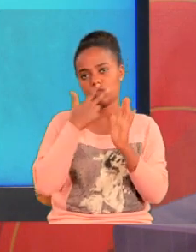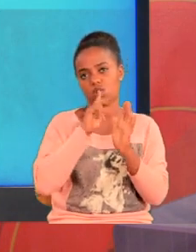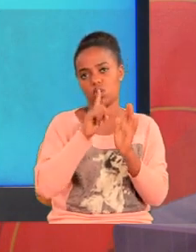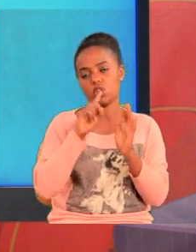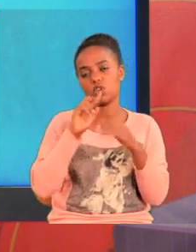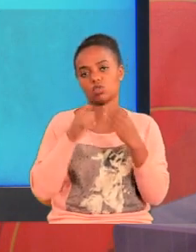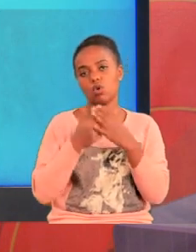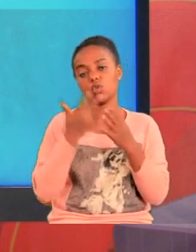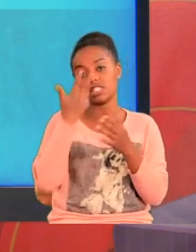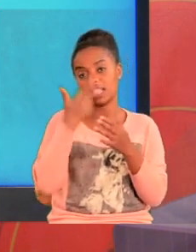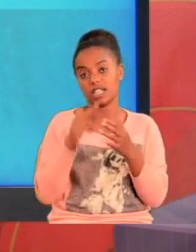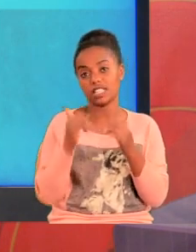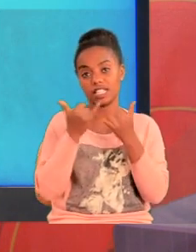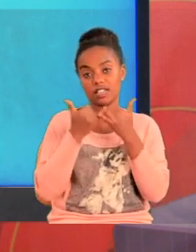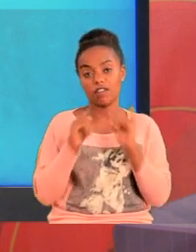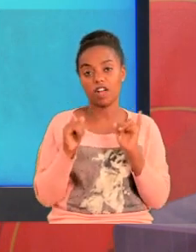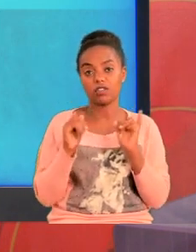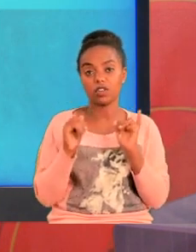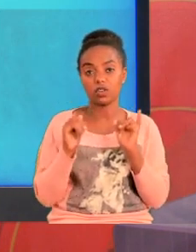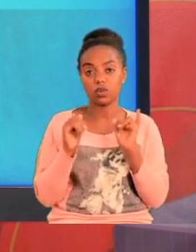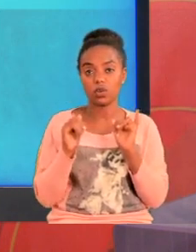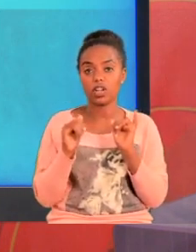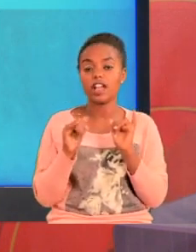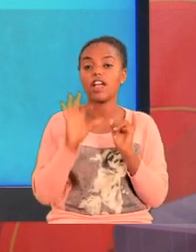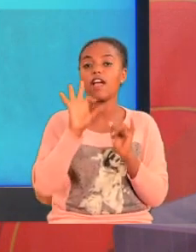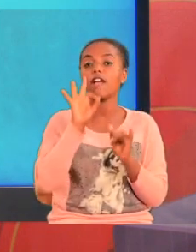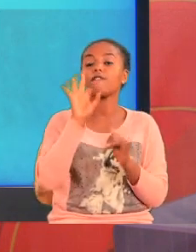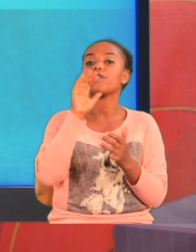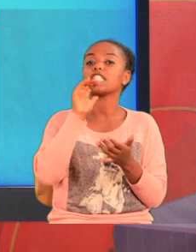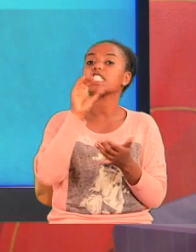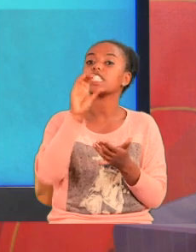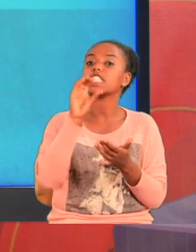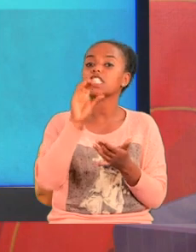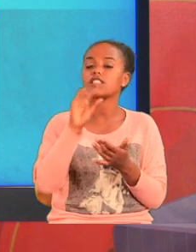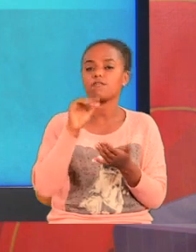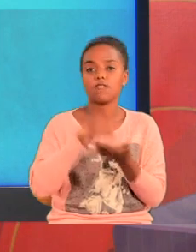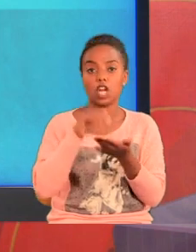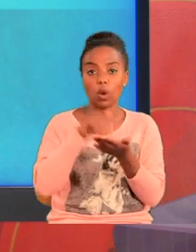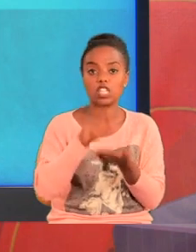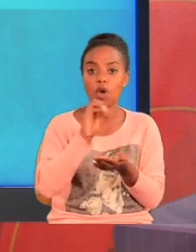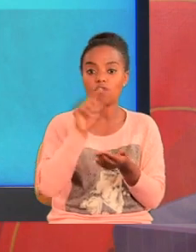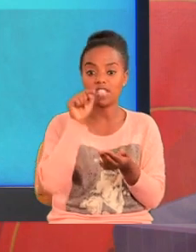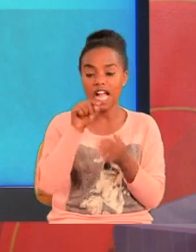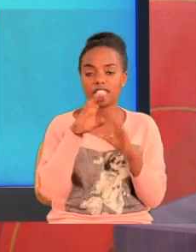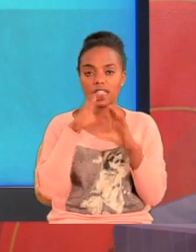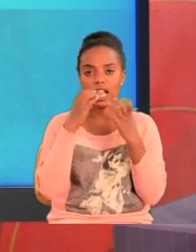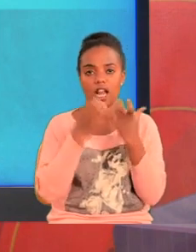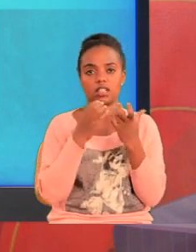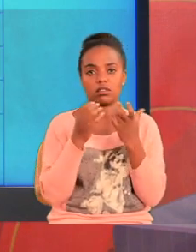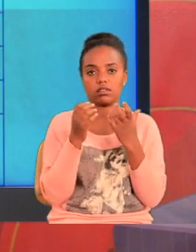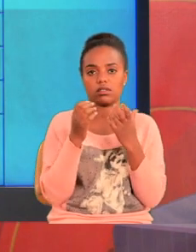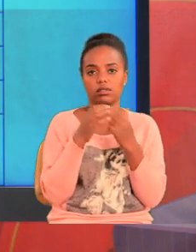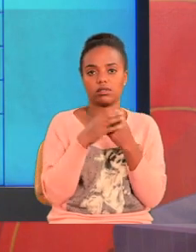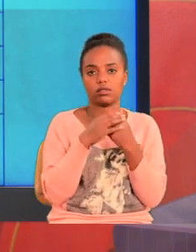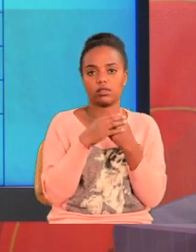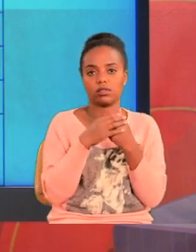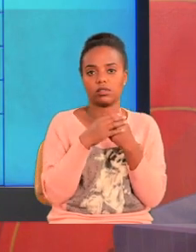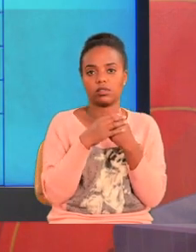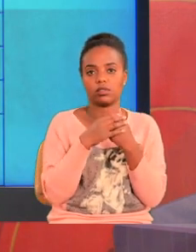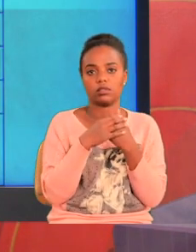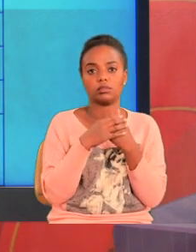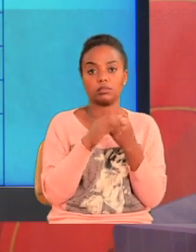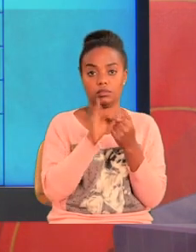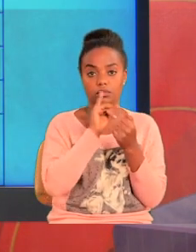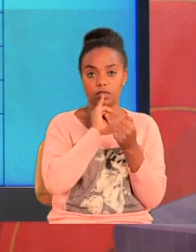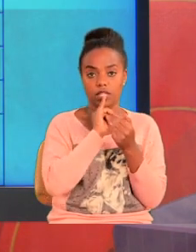13 divided by the frequency of the class. The frequency of the class